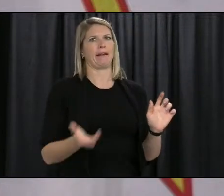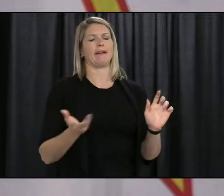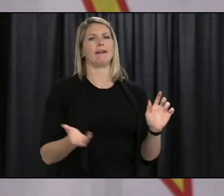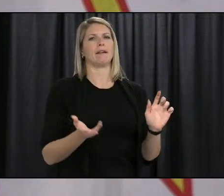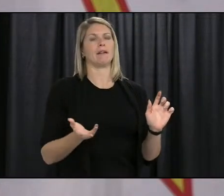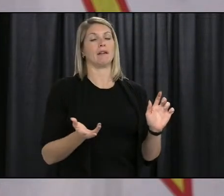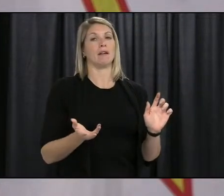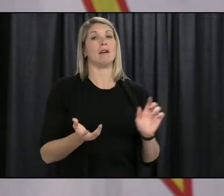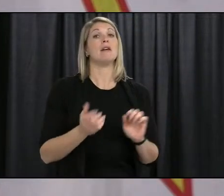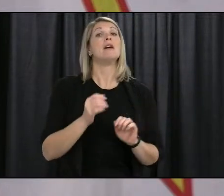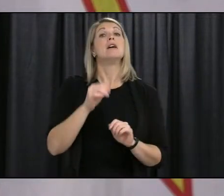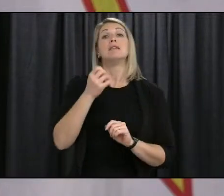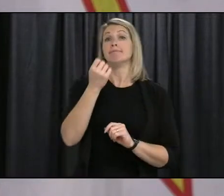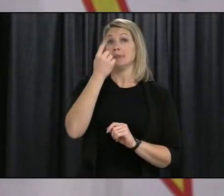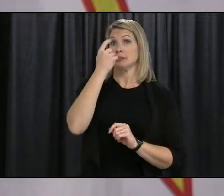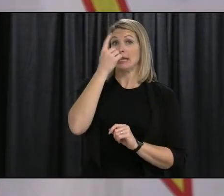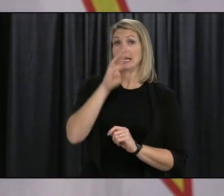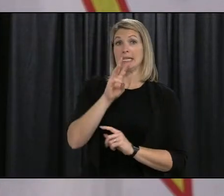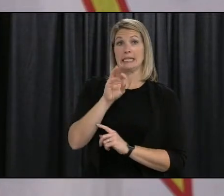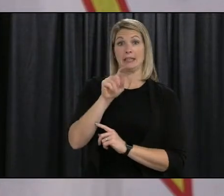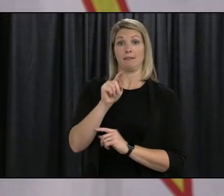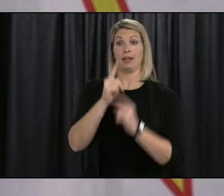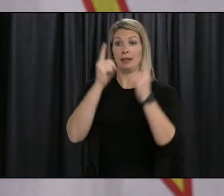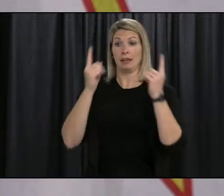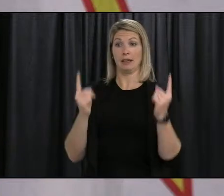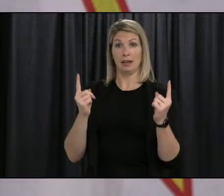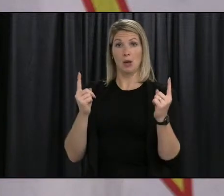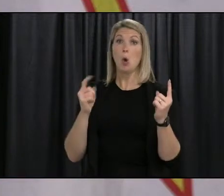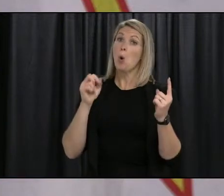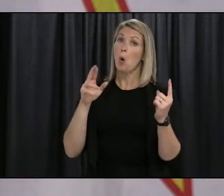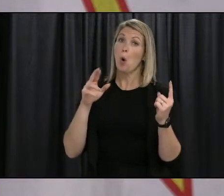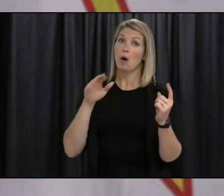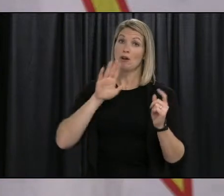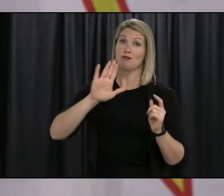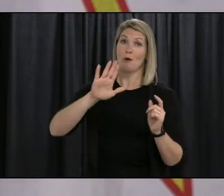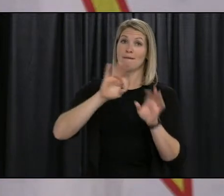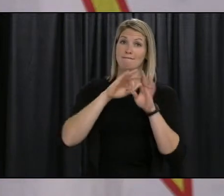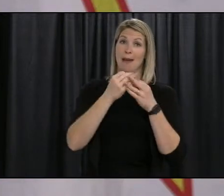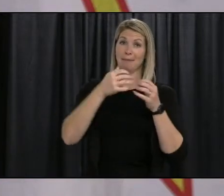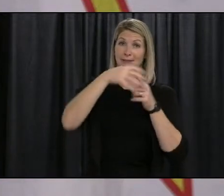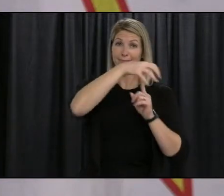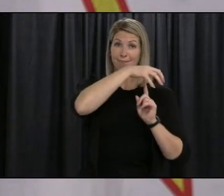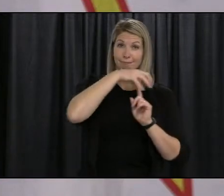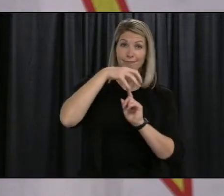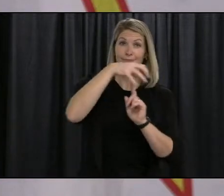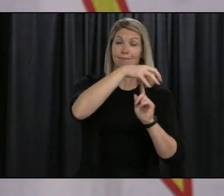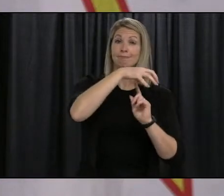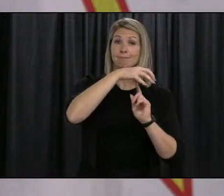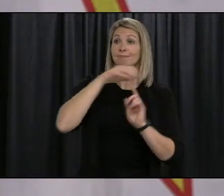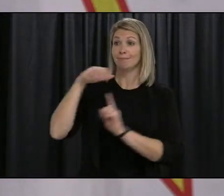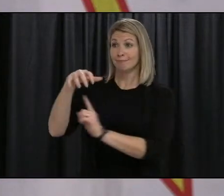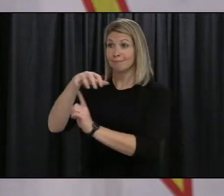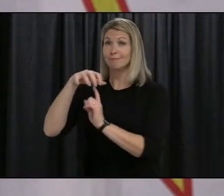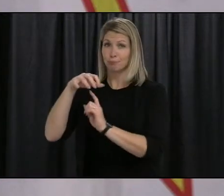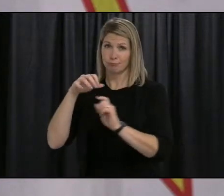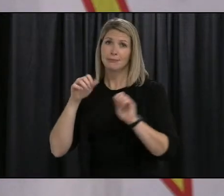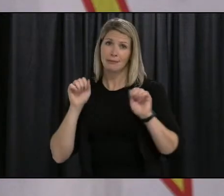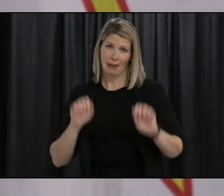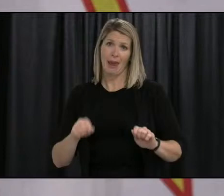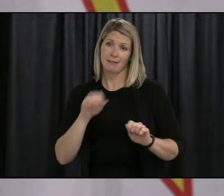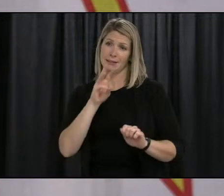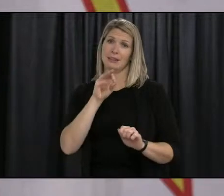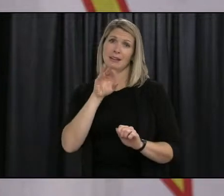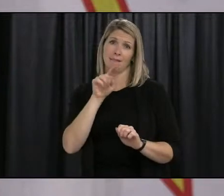possible between individuals and bubbles. Keep your gatherings short, especially if they are indoors, and have outdoor activities if you